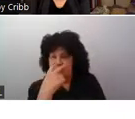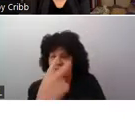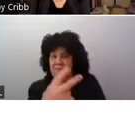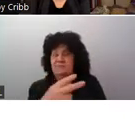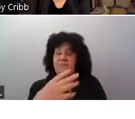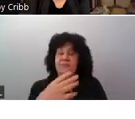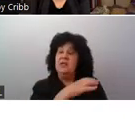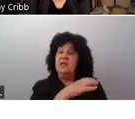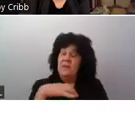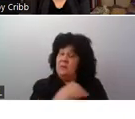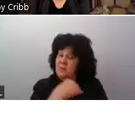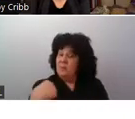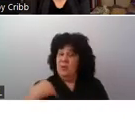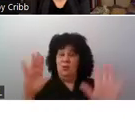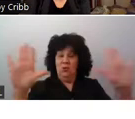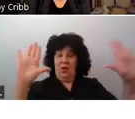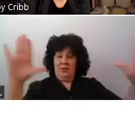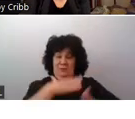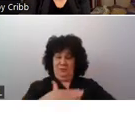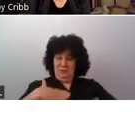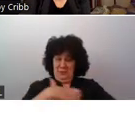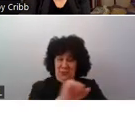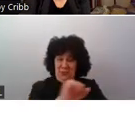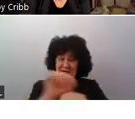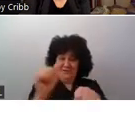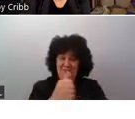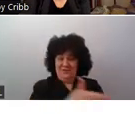committee members, a great pleasure to working with all of you. And I'm looking forward to getting